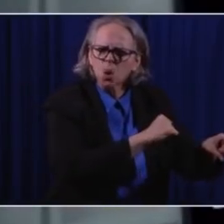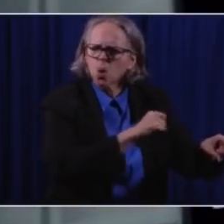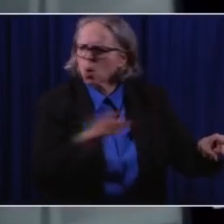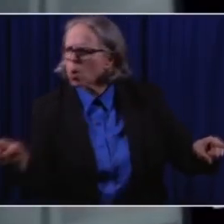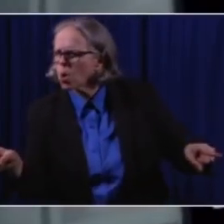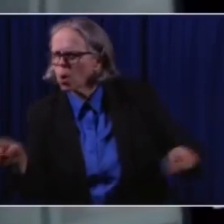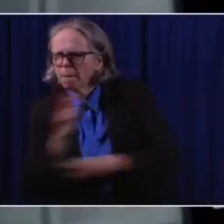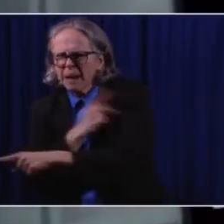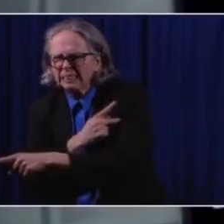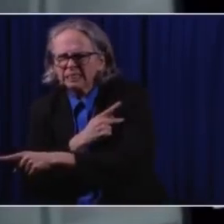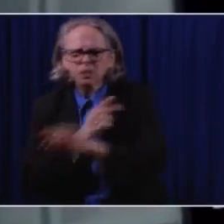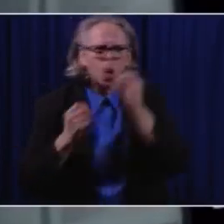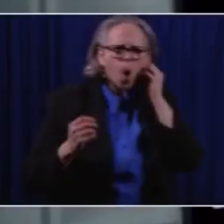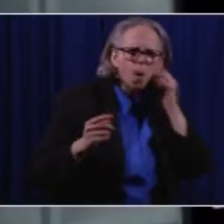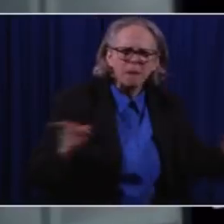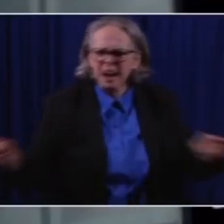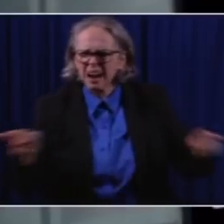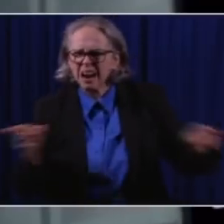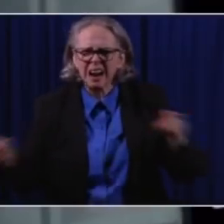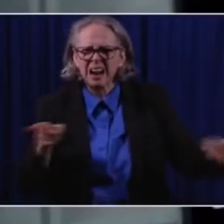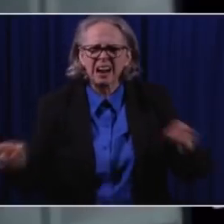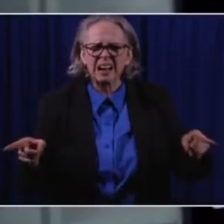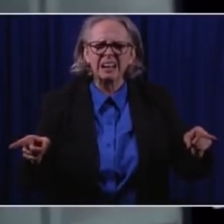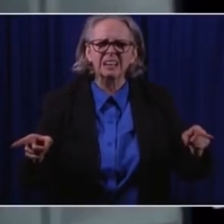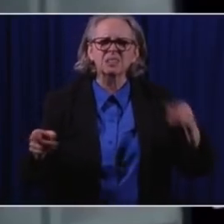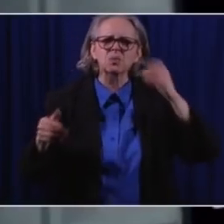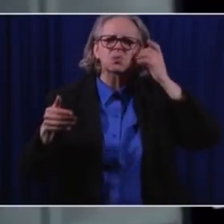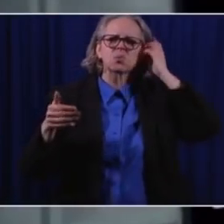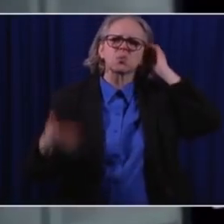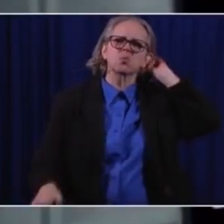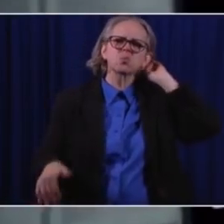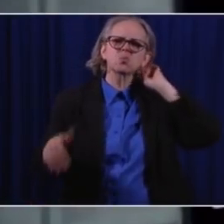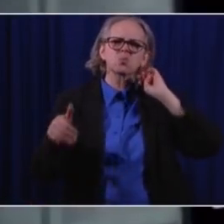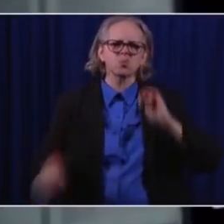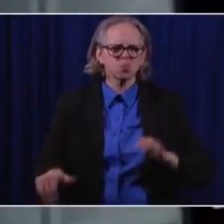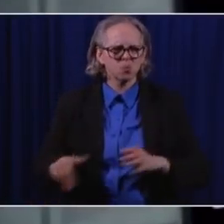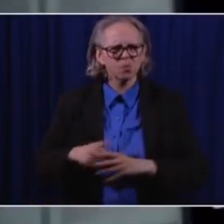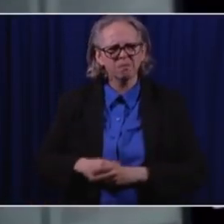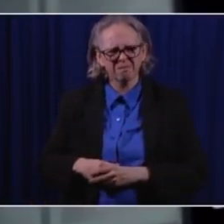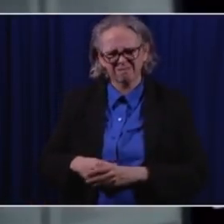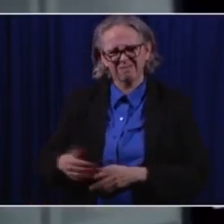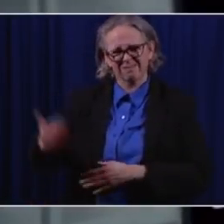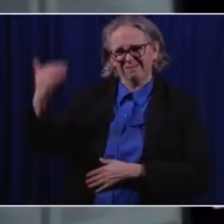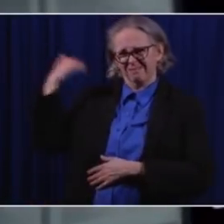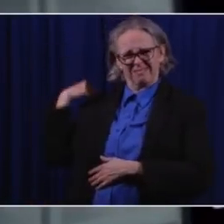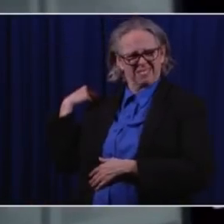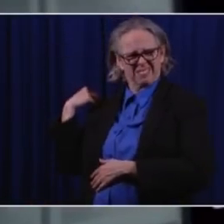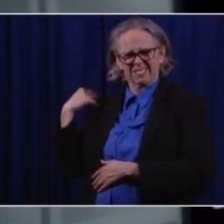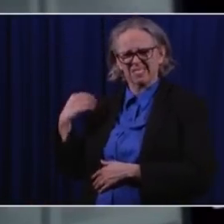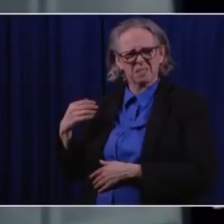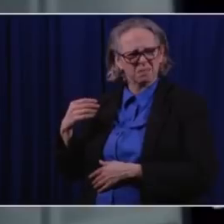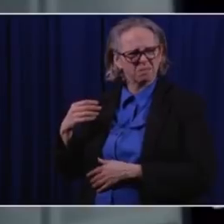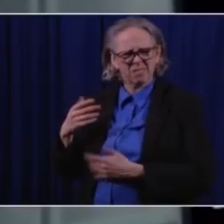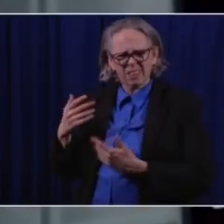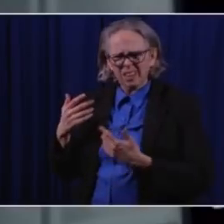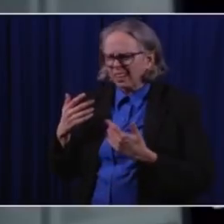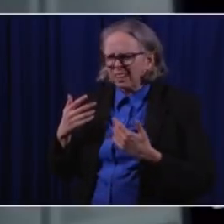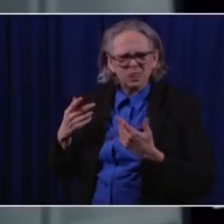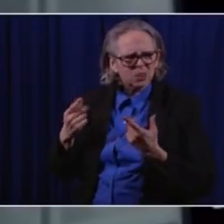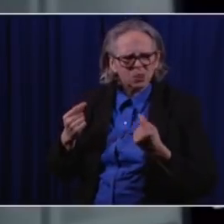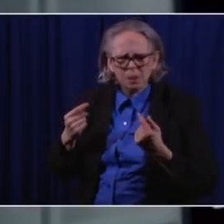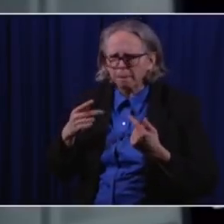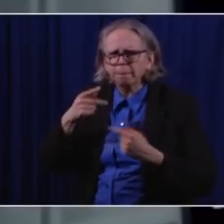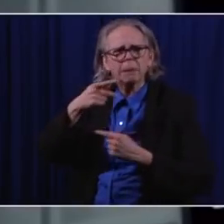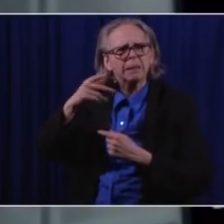into with a lot of unknowns. And I think also at the beginning, we were concerned about PPE and having enough